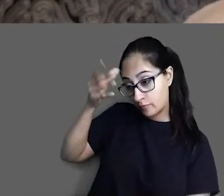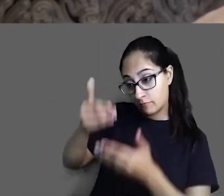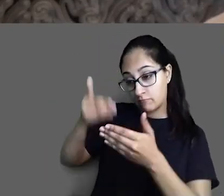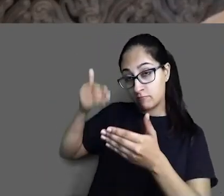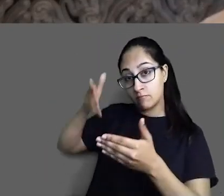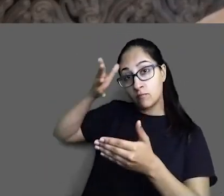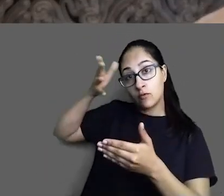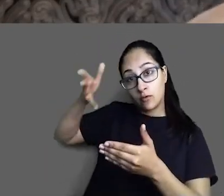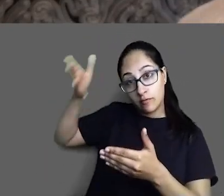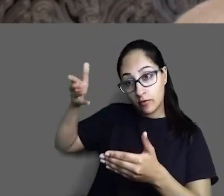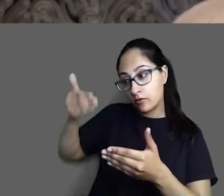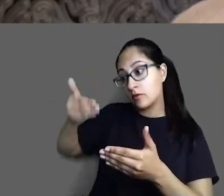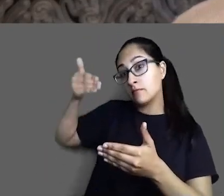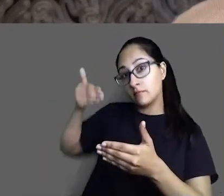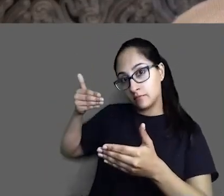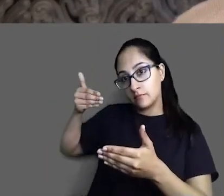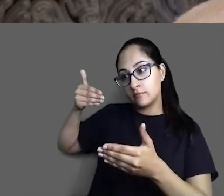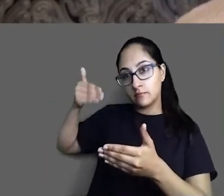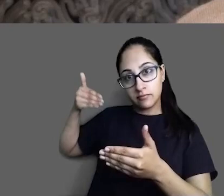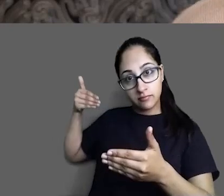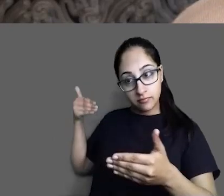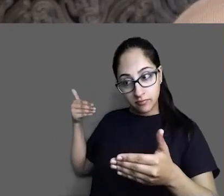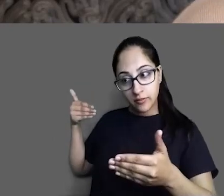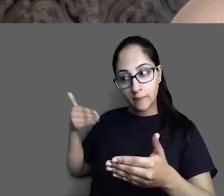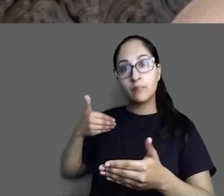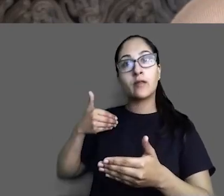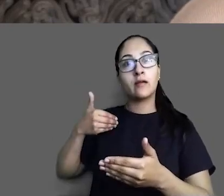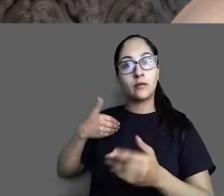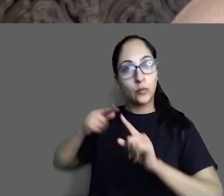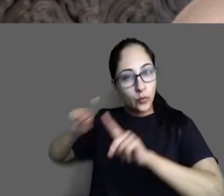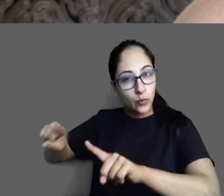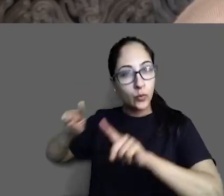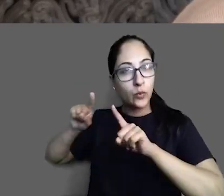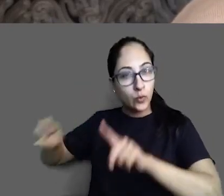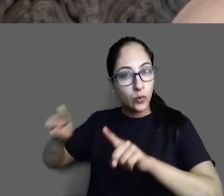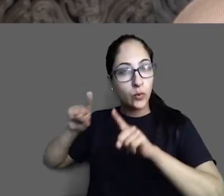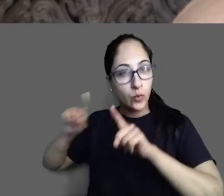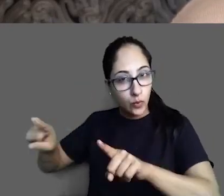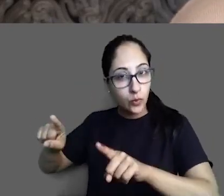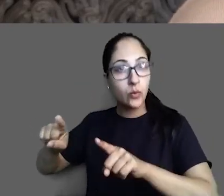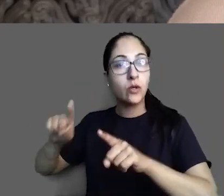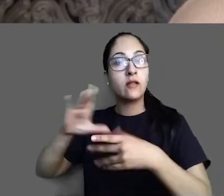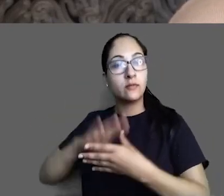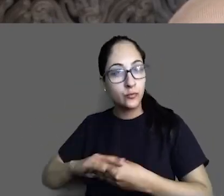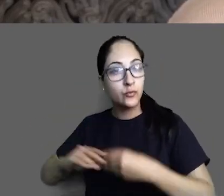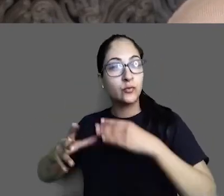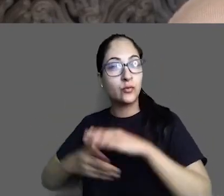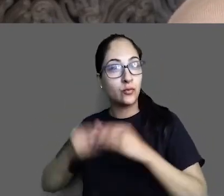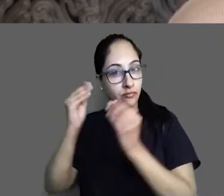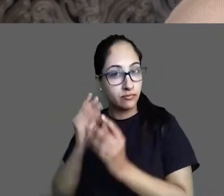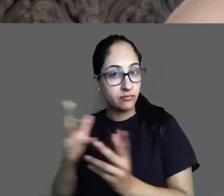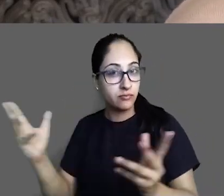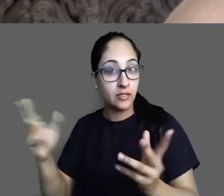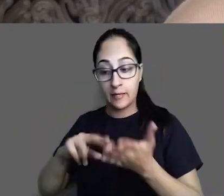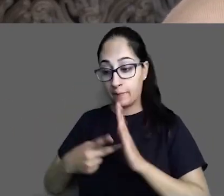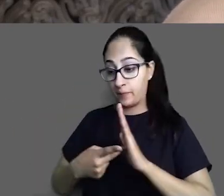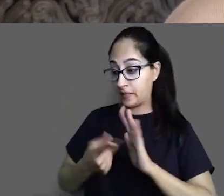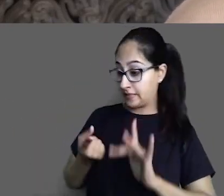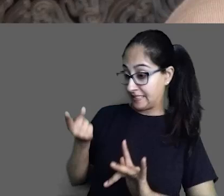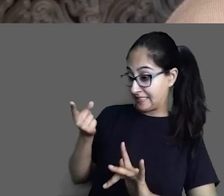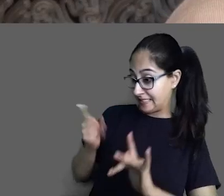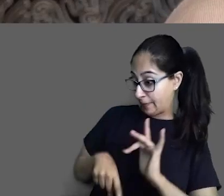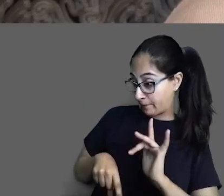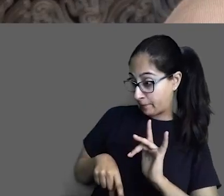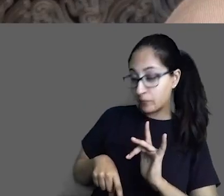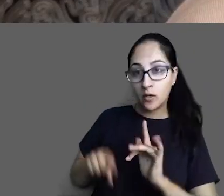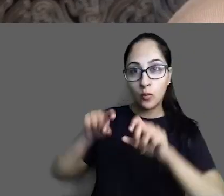once a year. So I have to be there. If I don't go this year, I will have broken the tradition that lasted through